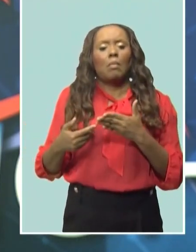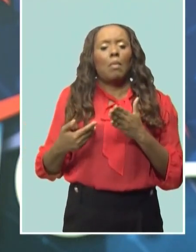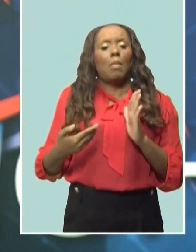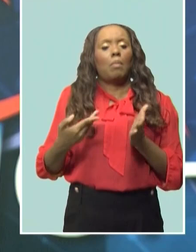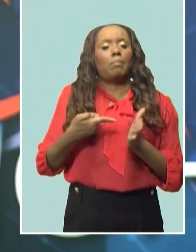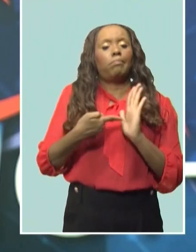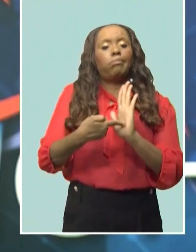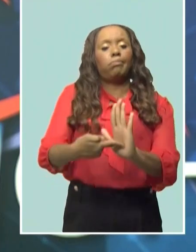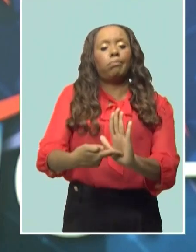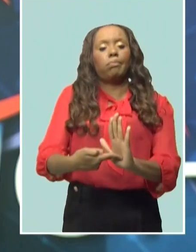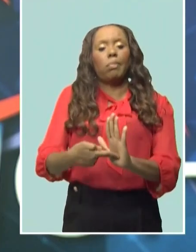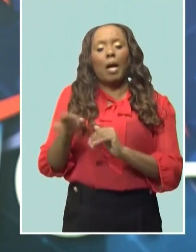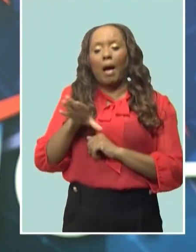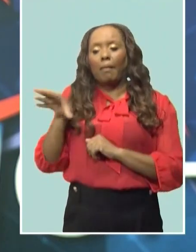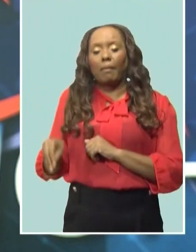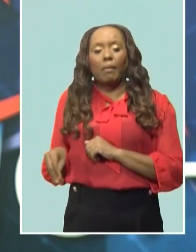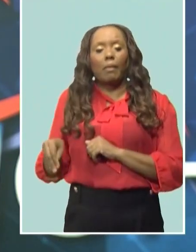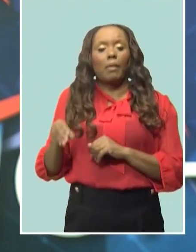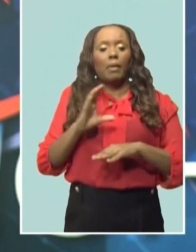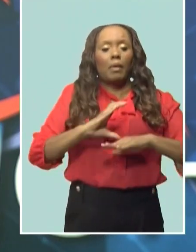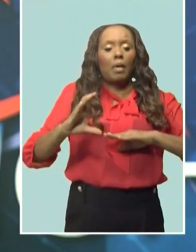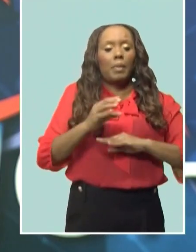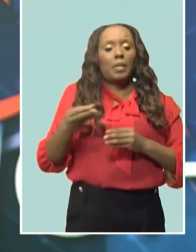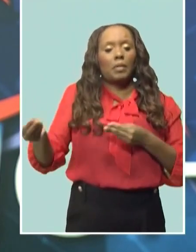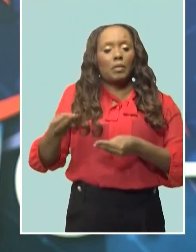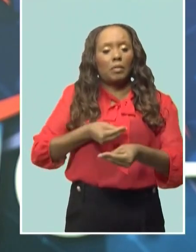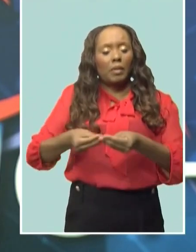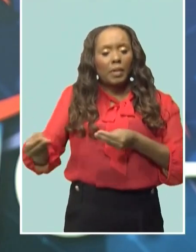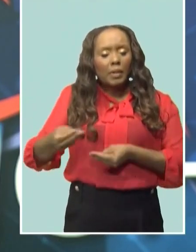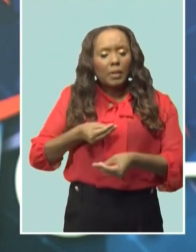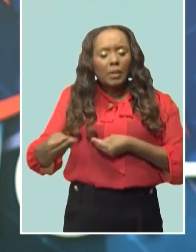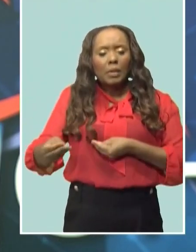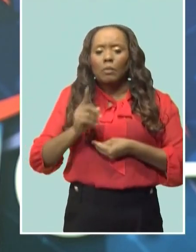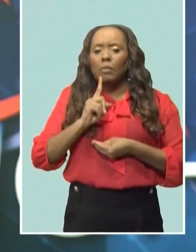and the Caribbean holds tremendous potential.